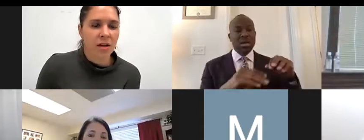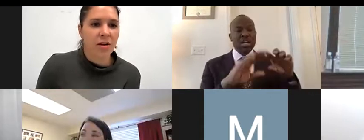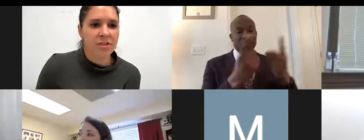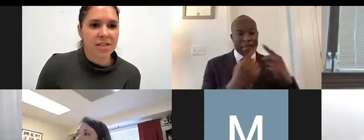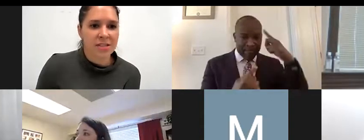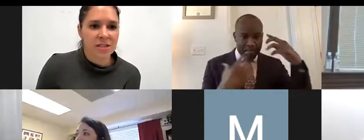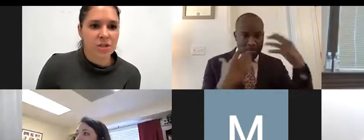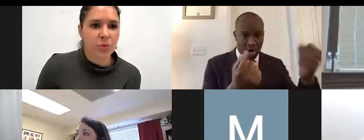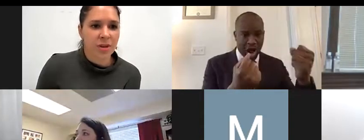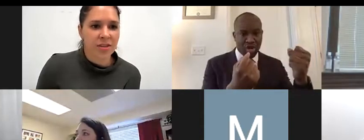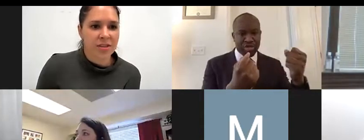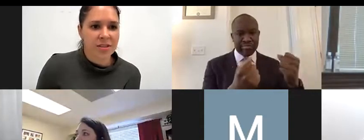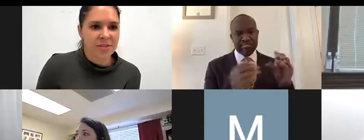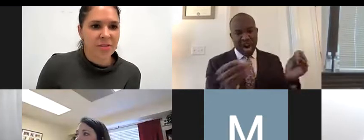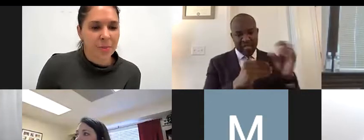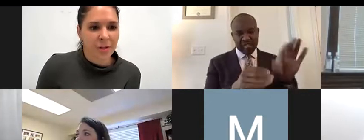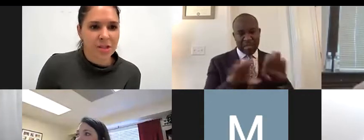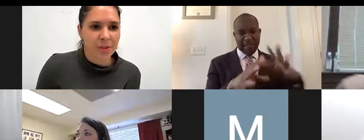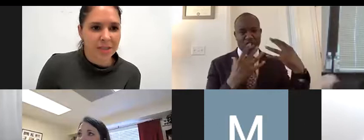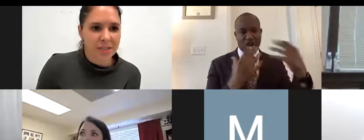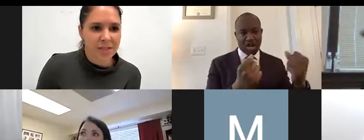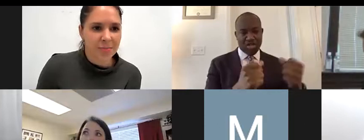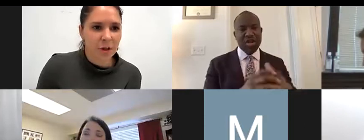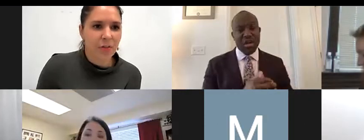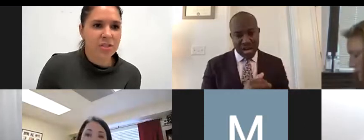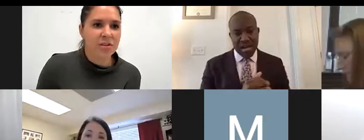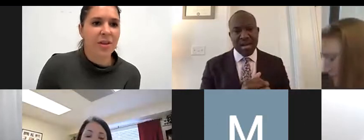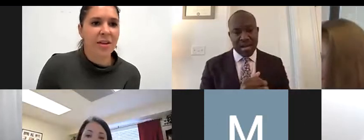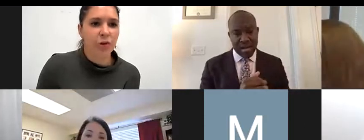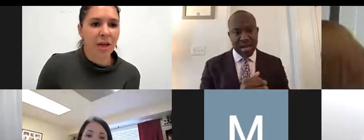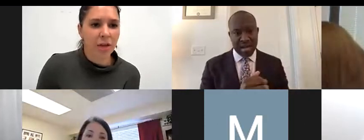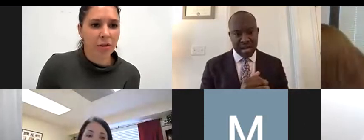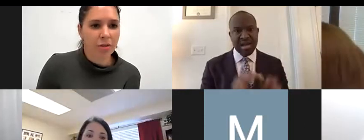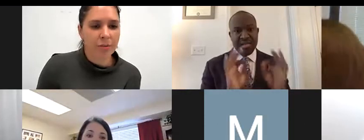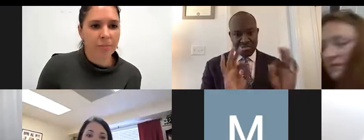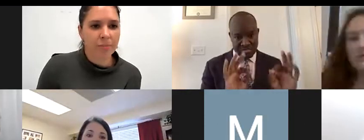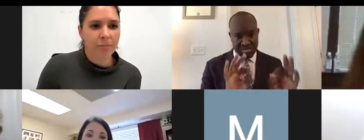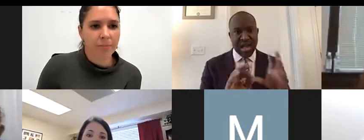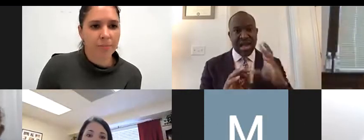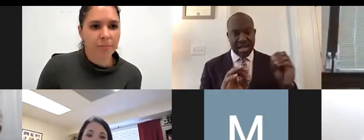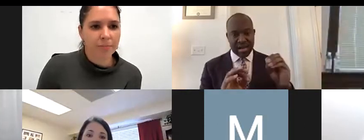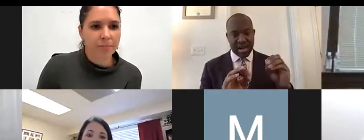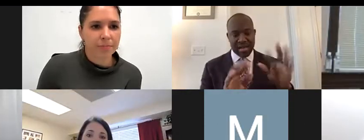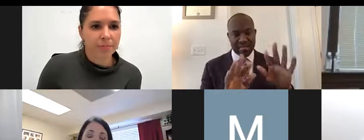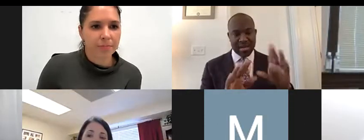Office of Citizens with Developmental Disabilities, Office of Behavioral Health,